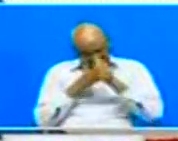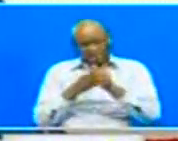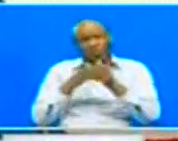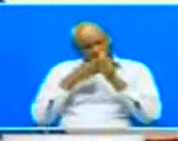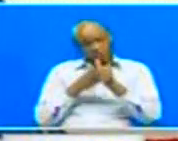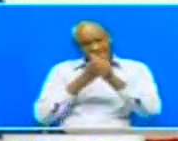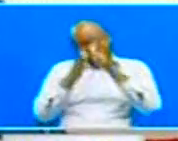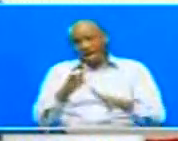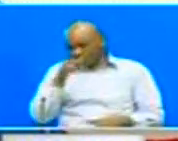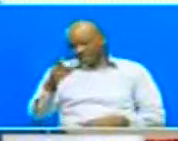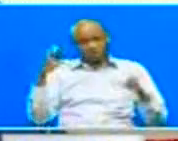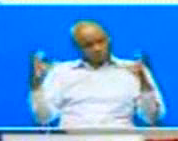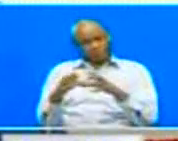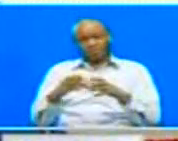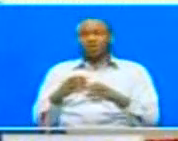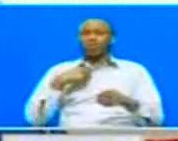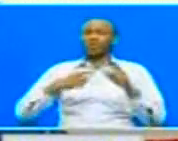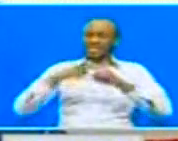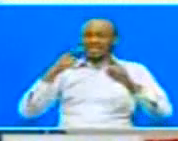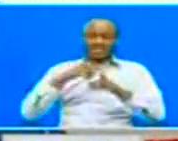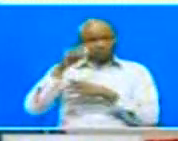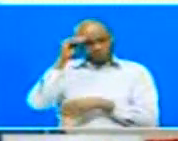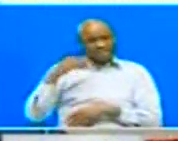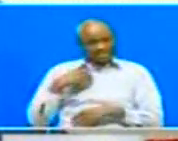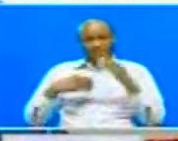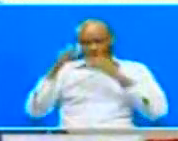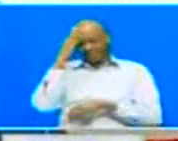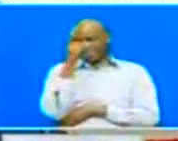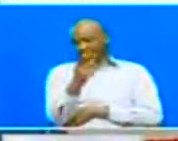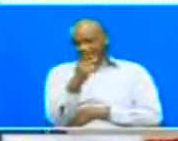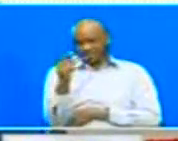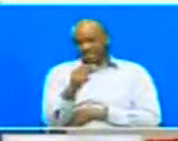massacre of 147 Kenyan students in Garissa campus